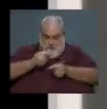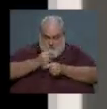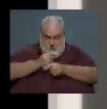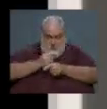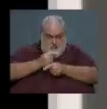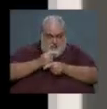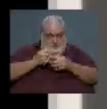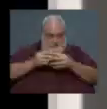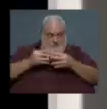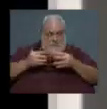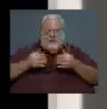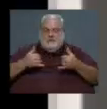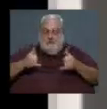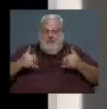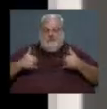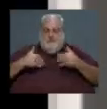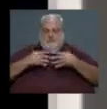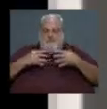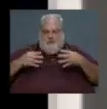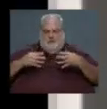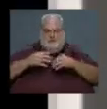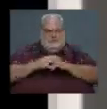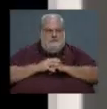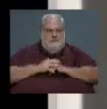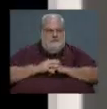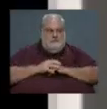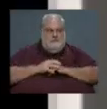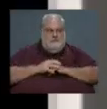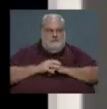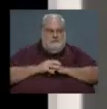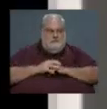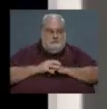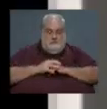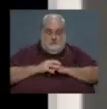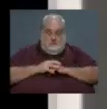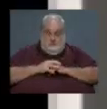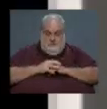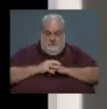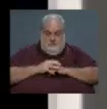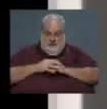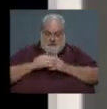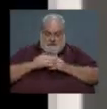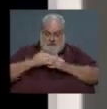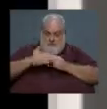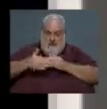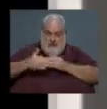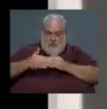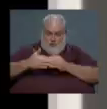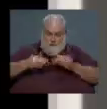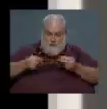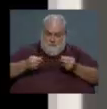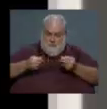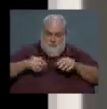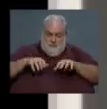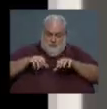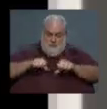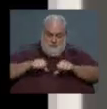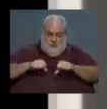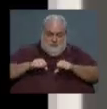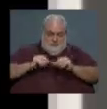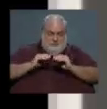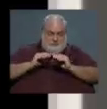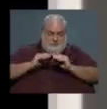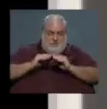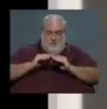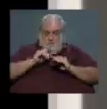a fence there? Yes, ma'am. That could be your wrought iron fence. Is it going to sit back, or are you going to take in the state property like you want to take in the